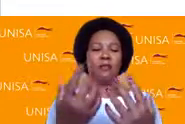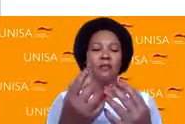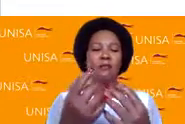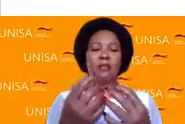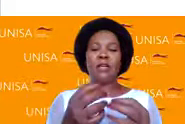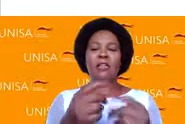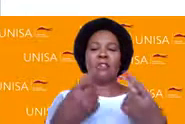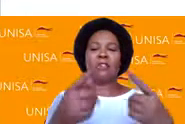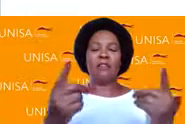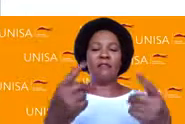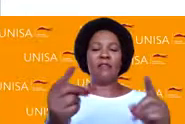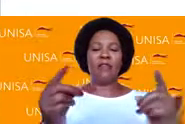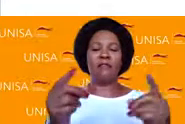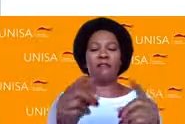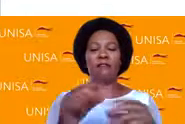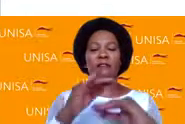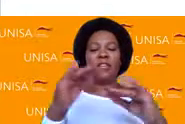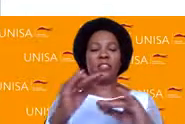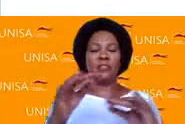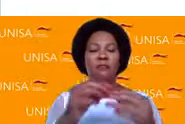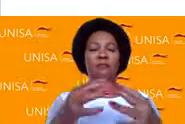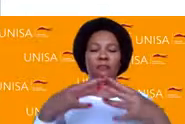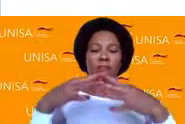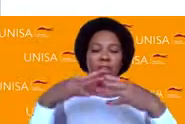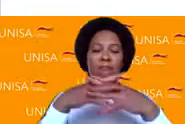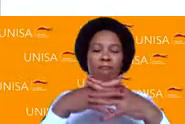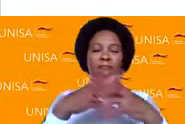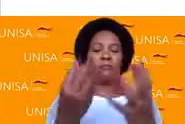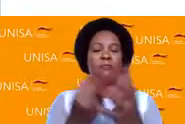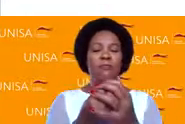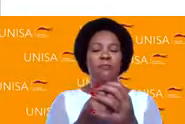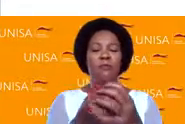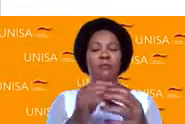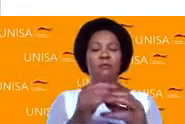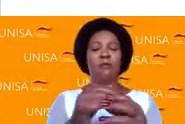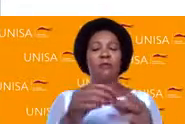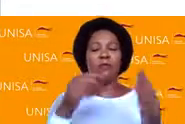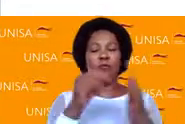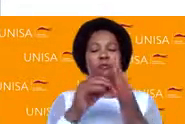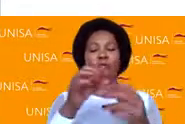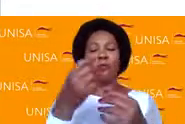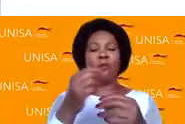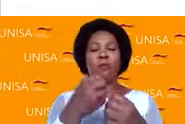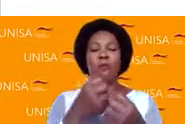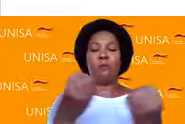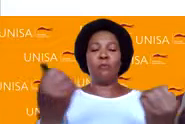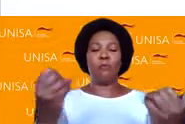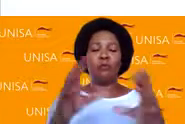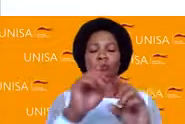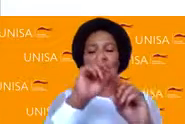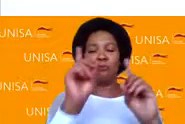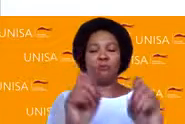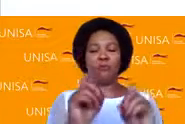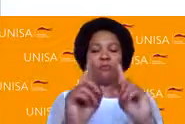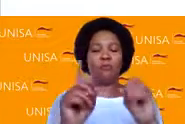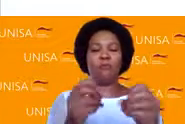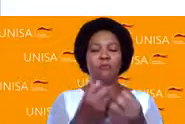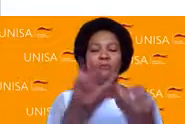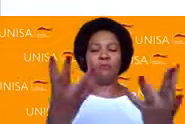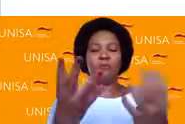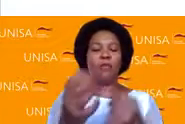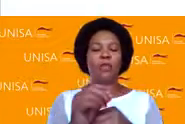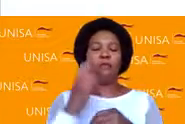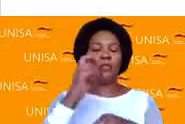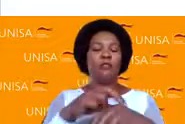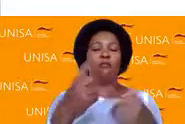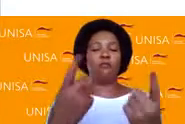there's multiple ways that it might be structured, but the one you'll probably get the most is multiple choice questions. So all you need to do is